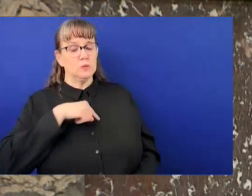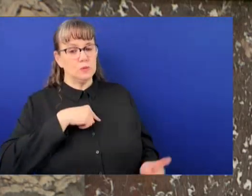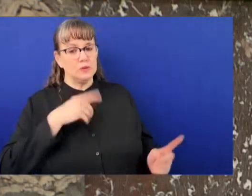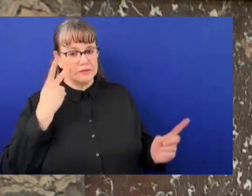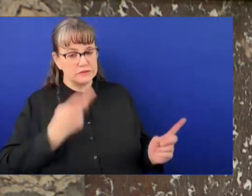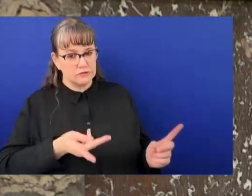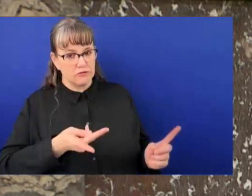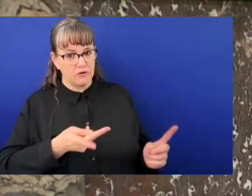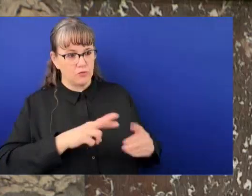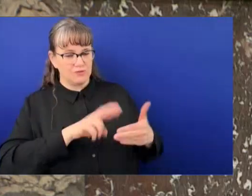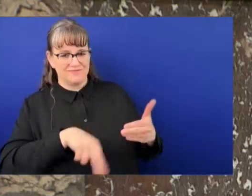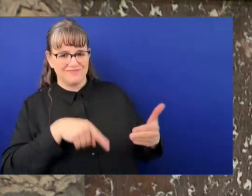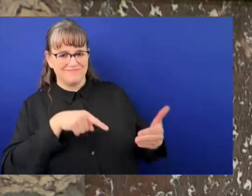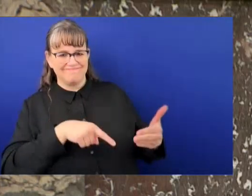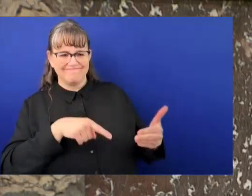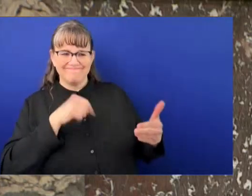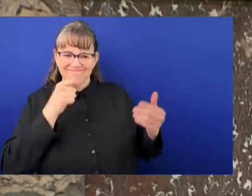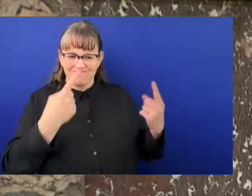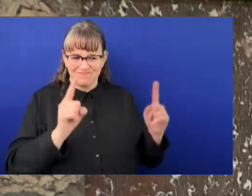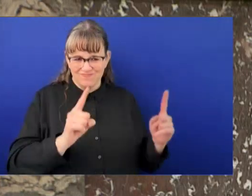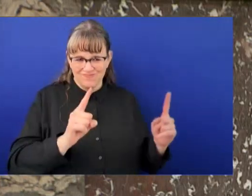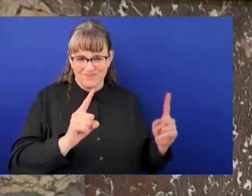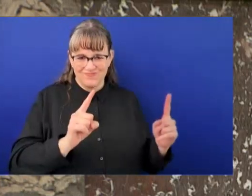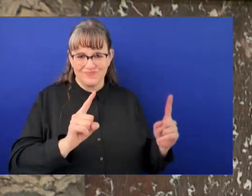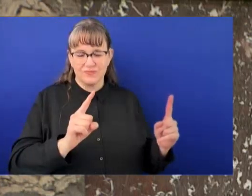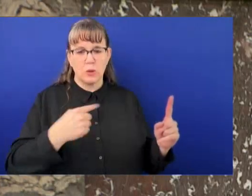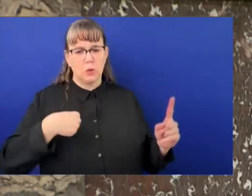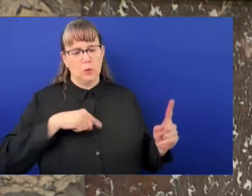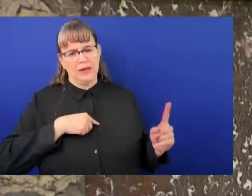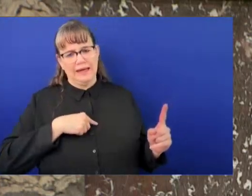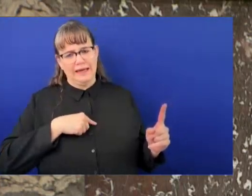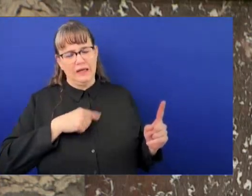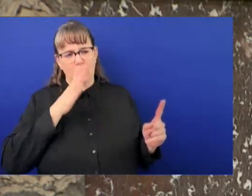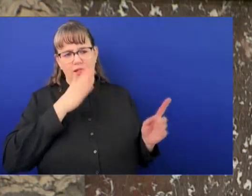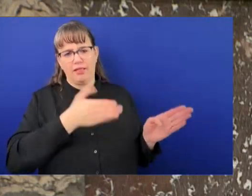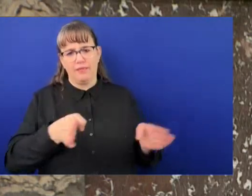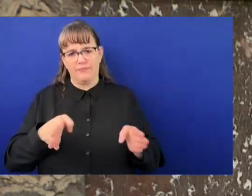It's an incredibly challenging issue, and we're going to do the work that's necessary.